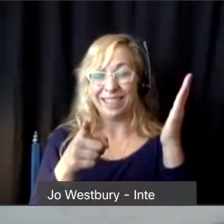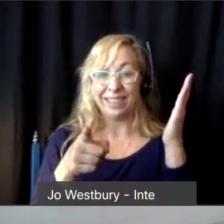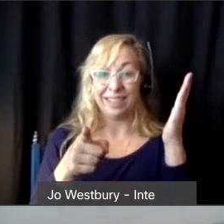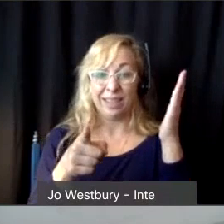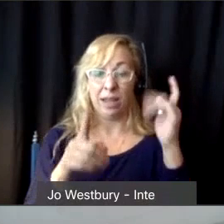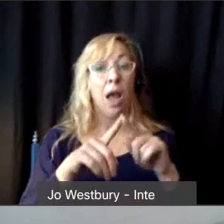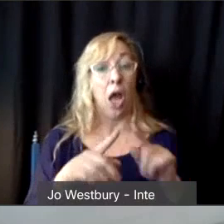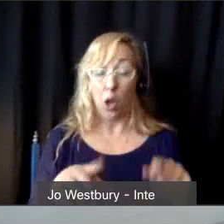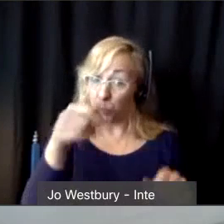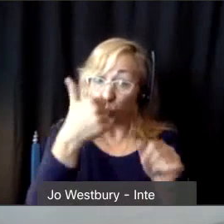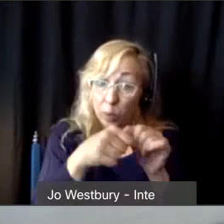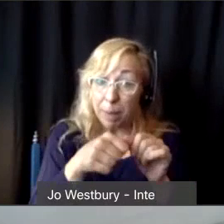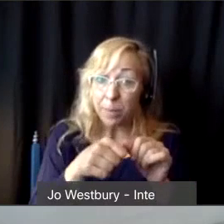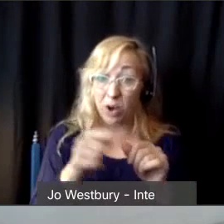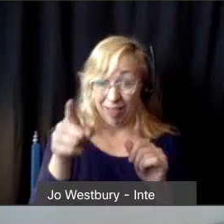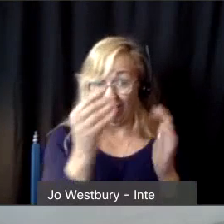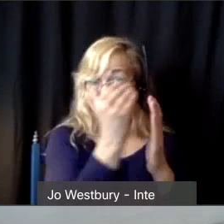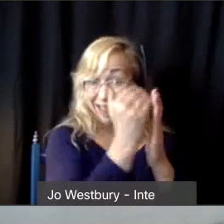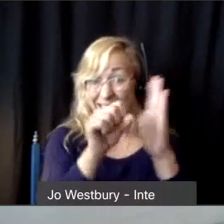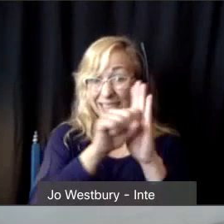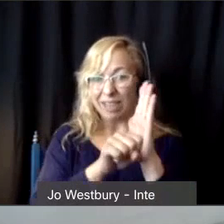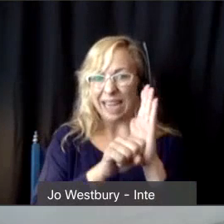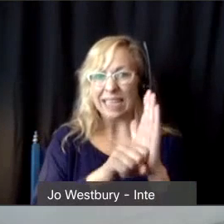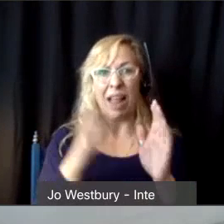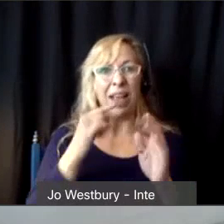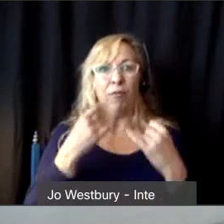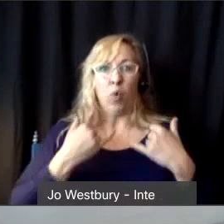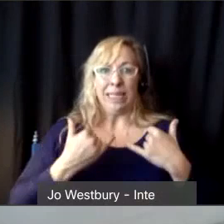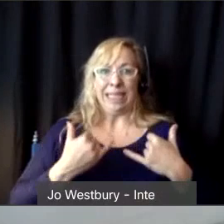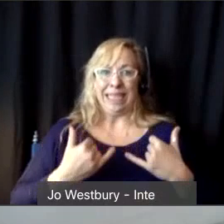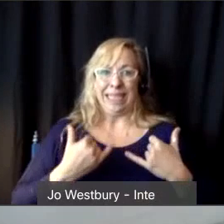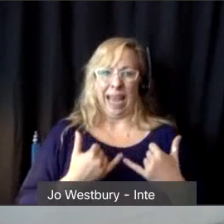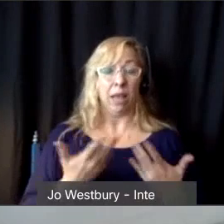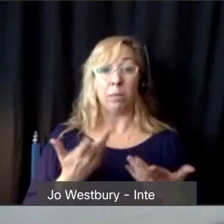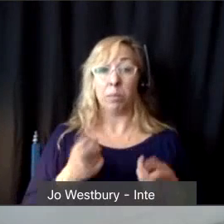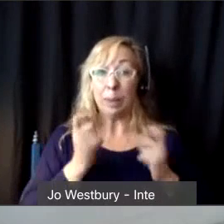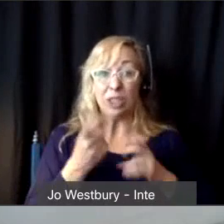states today, and that should be updated. That is updated weekly.